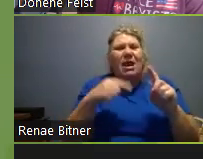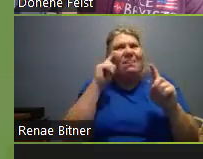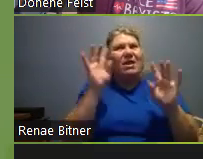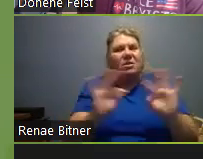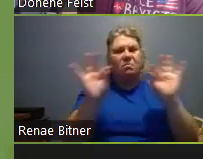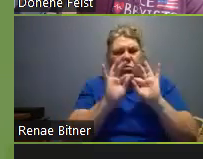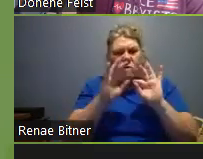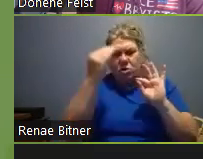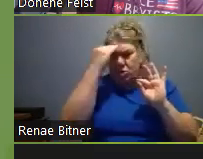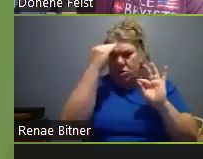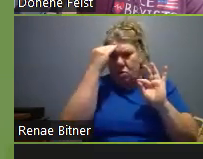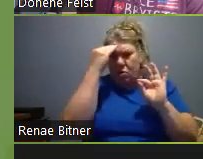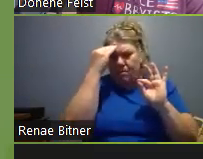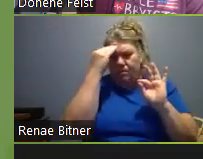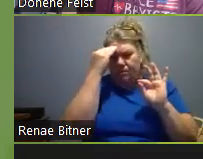to know that